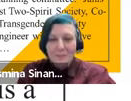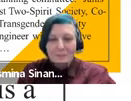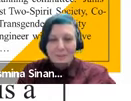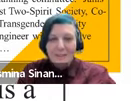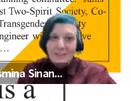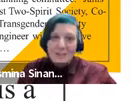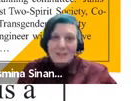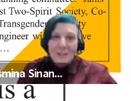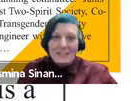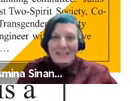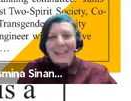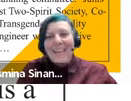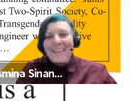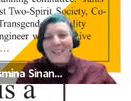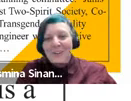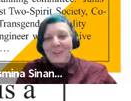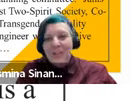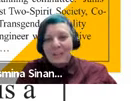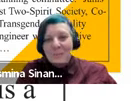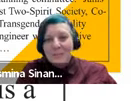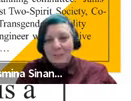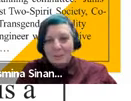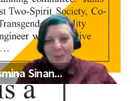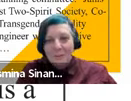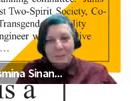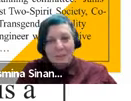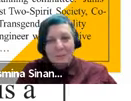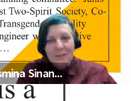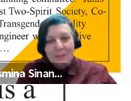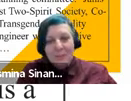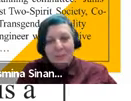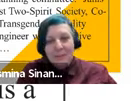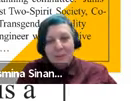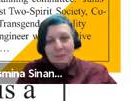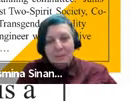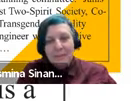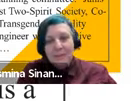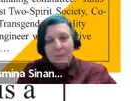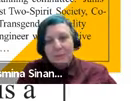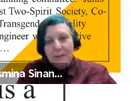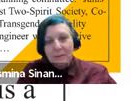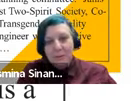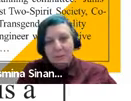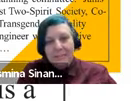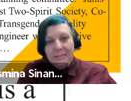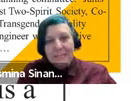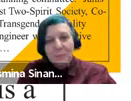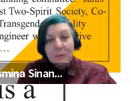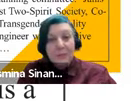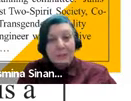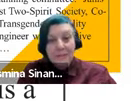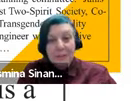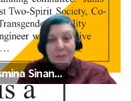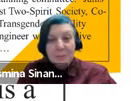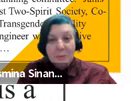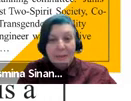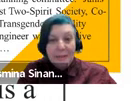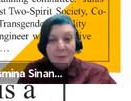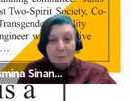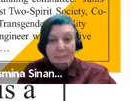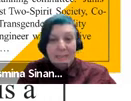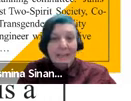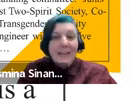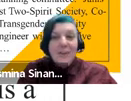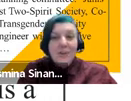through the introductions. So Janice was the co-chair of Philadelphia Trans Wellness Conference for 5 conferences, worked for 11 years